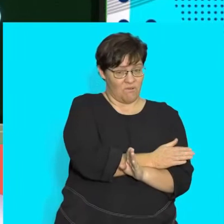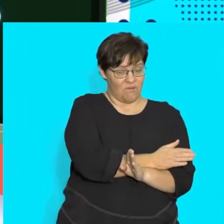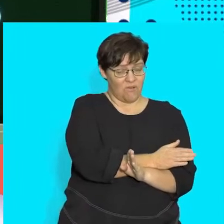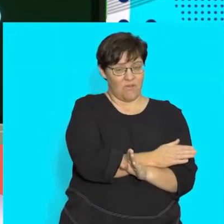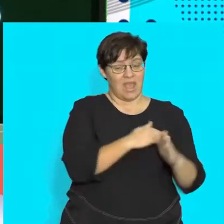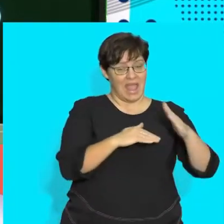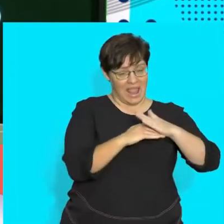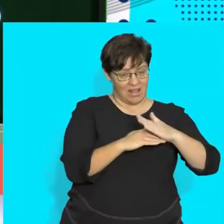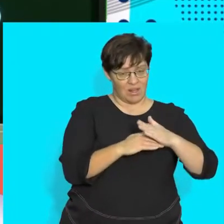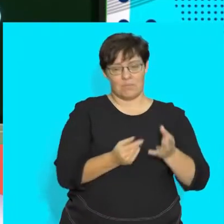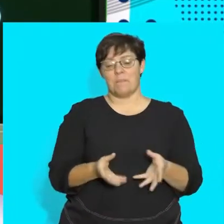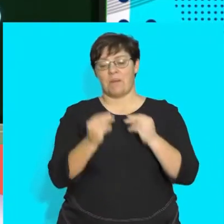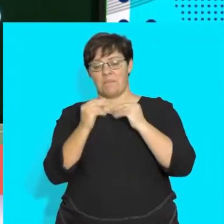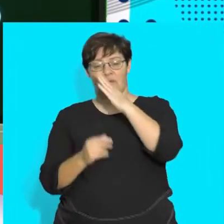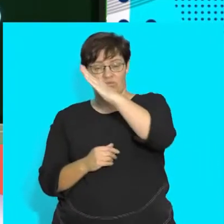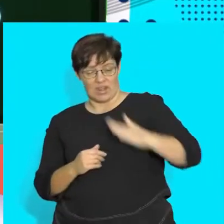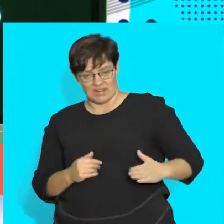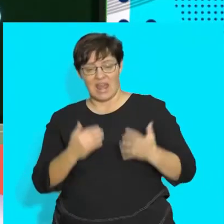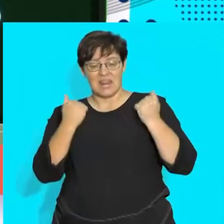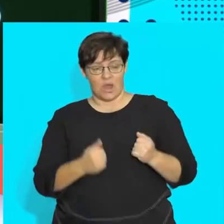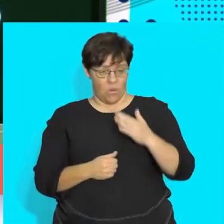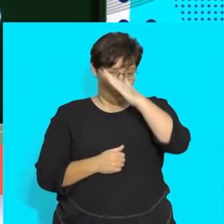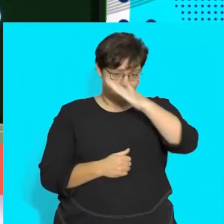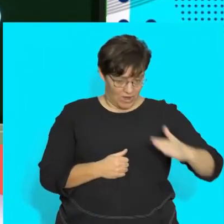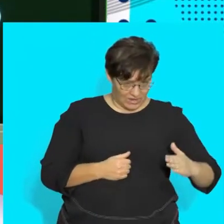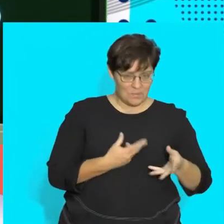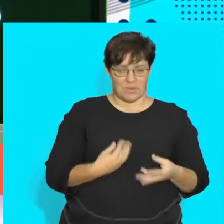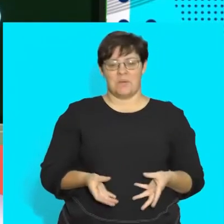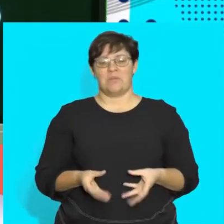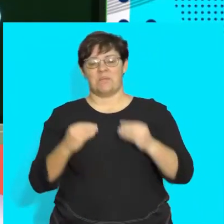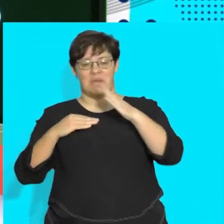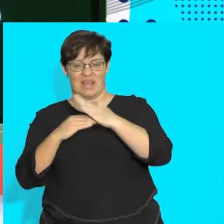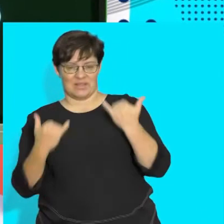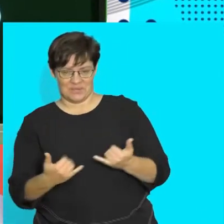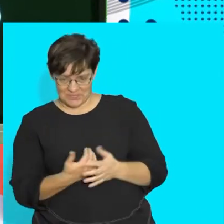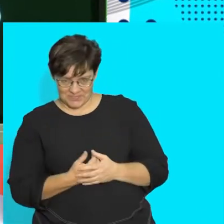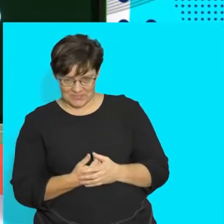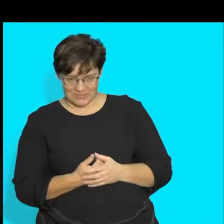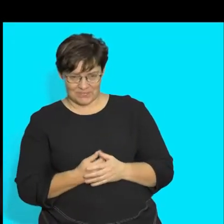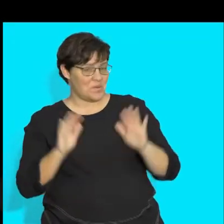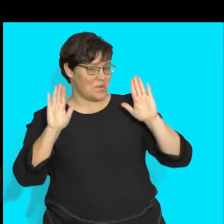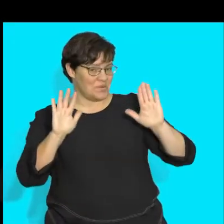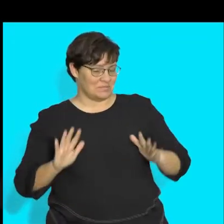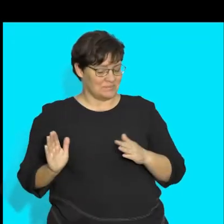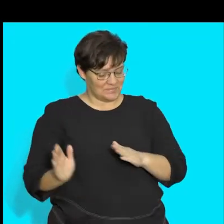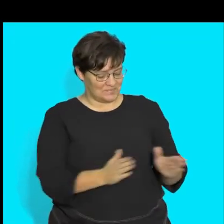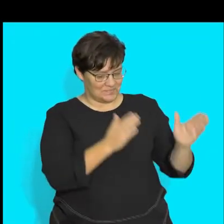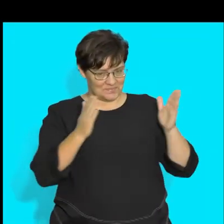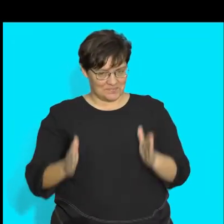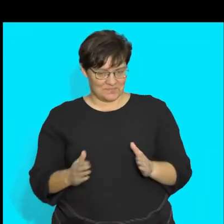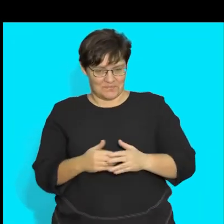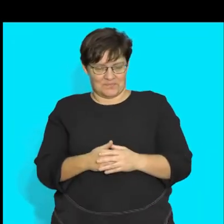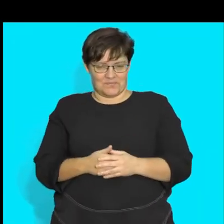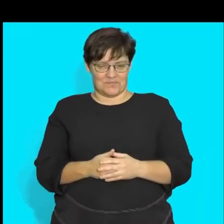angle and I went to the gradient. Now we're just going backwards. Awesome. All right. So let's look at the next question. The